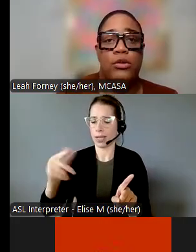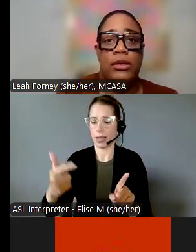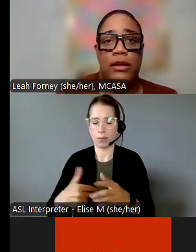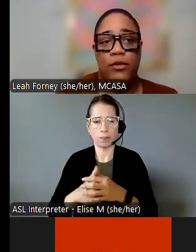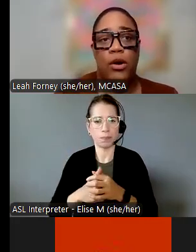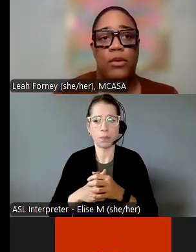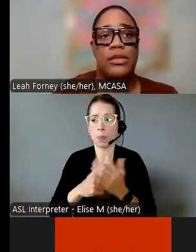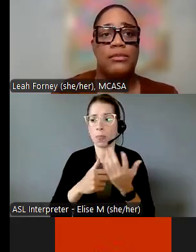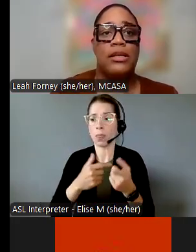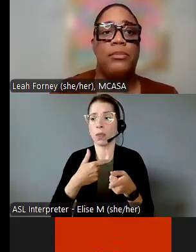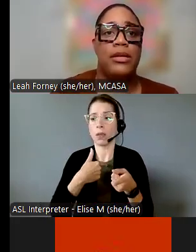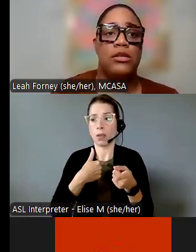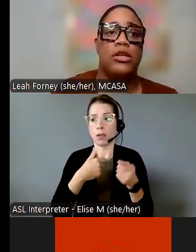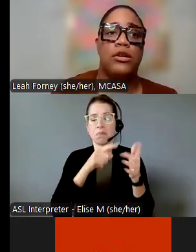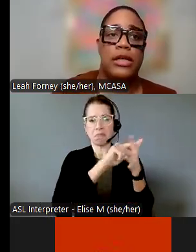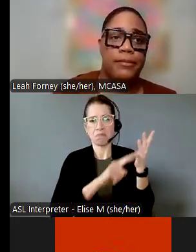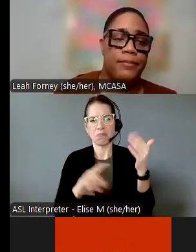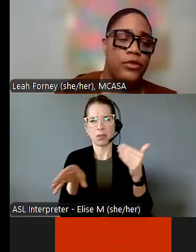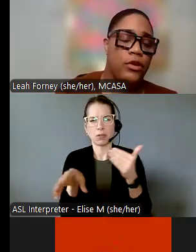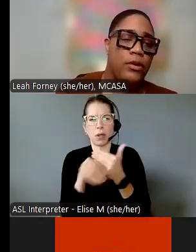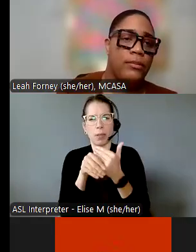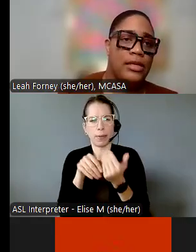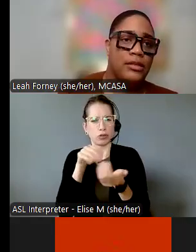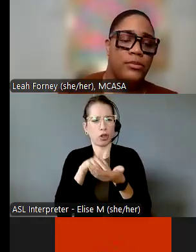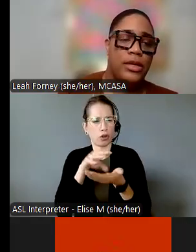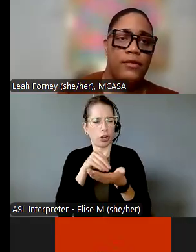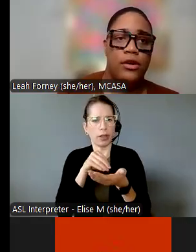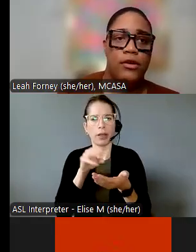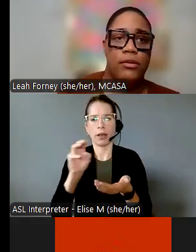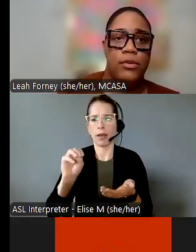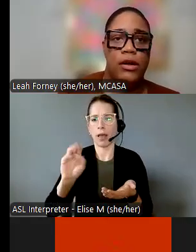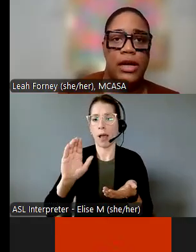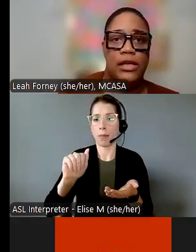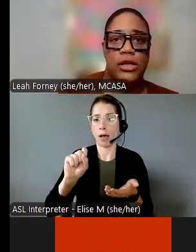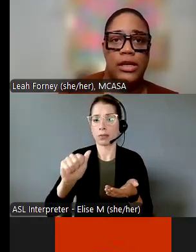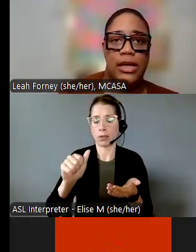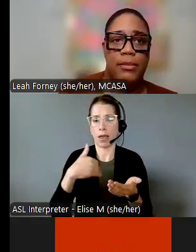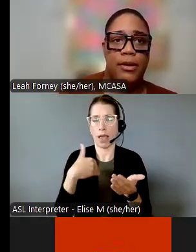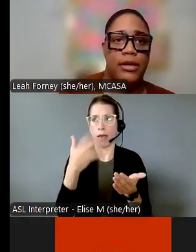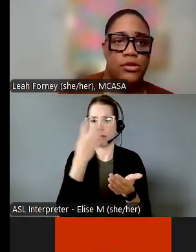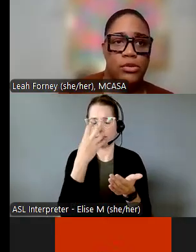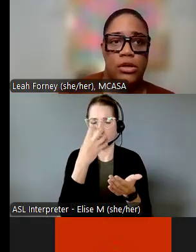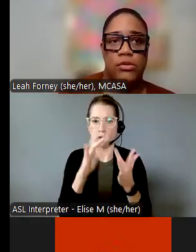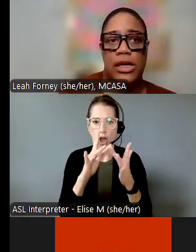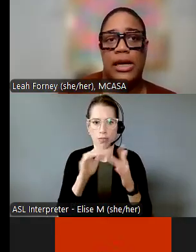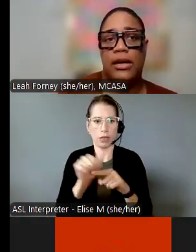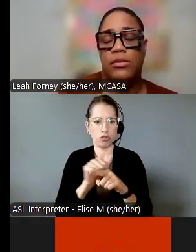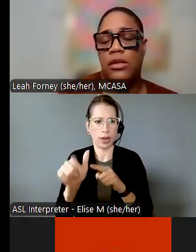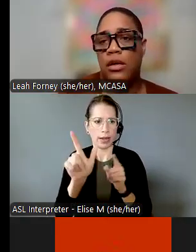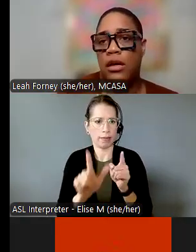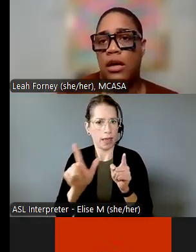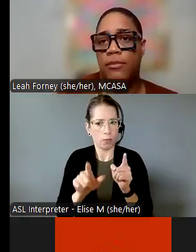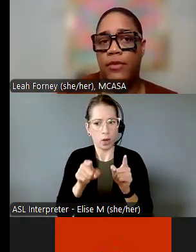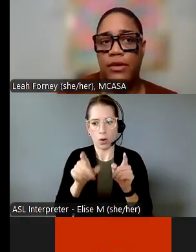I also leave you all with some supplemental learning. So MCASA, we have an incredible online training library that you can go check